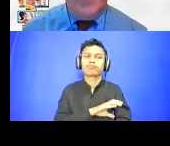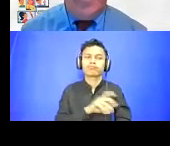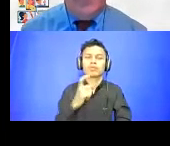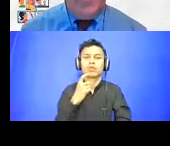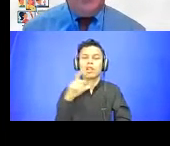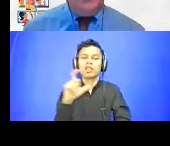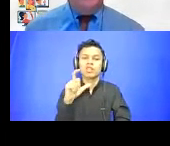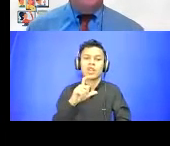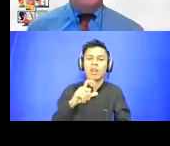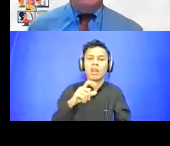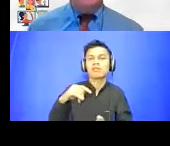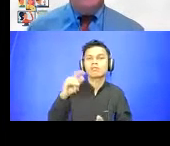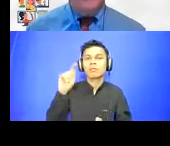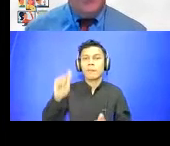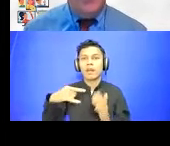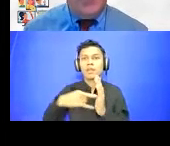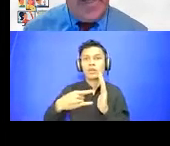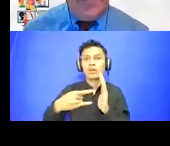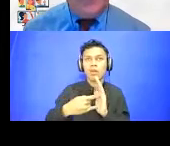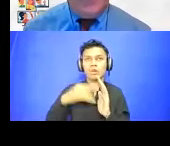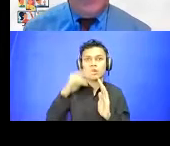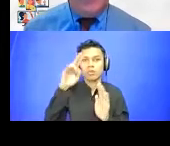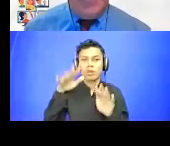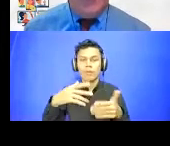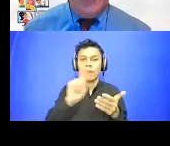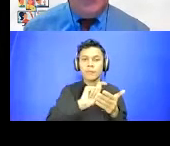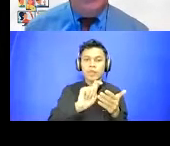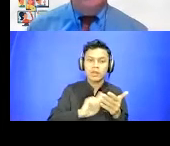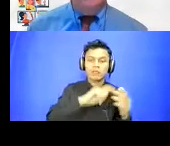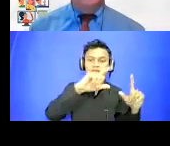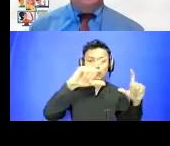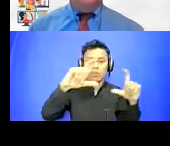Records and documentation. The